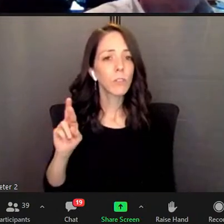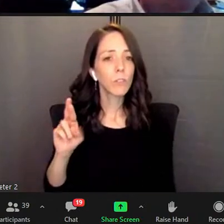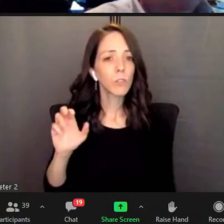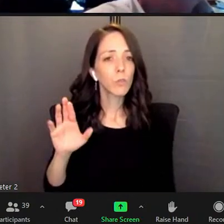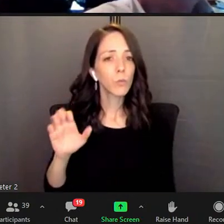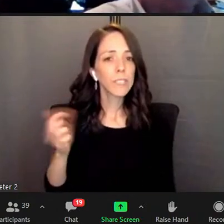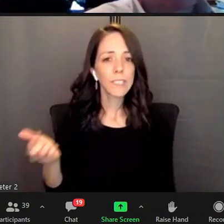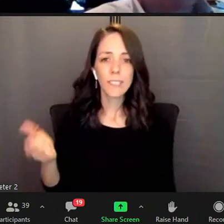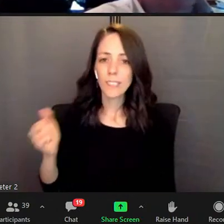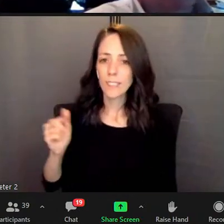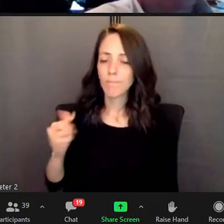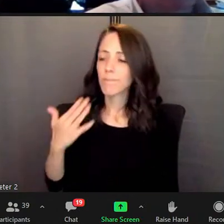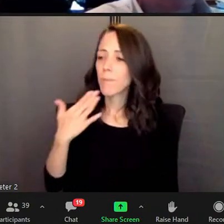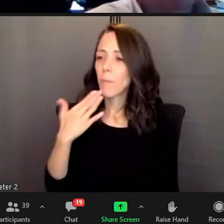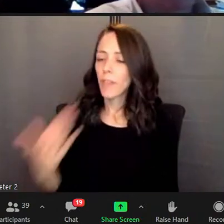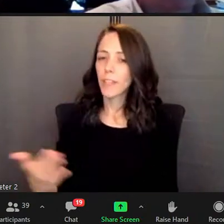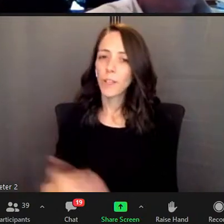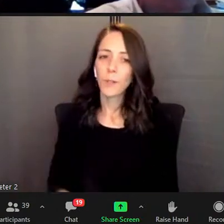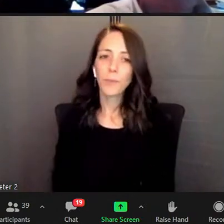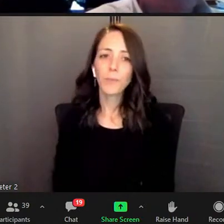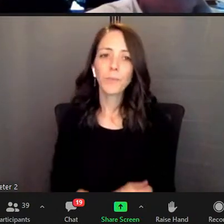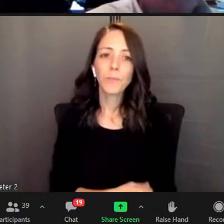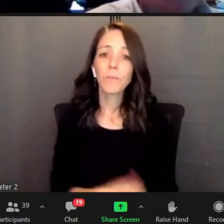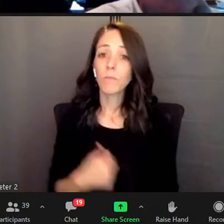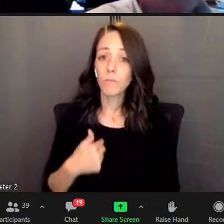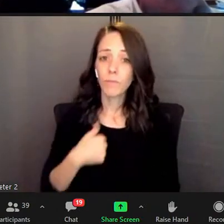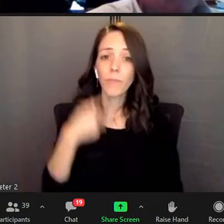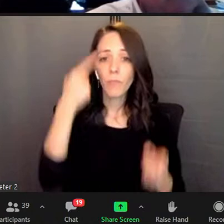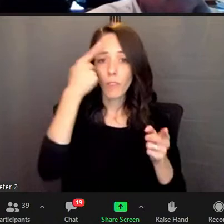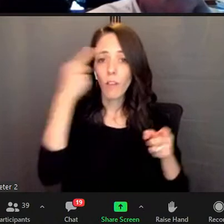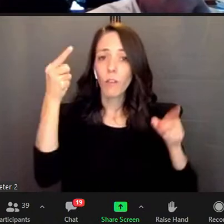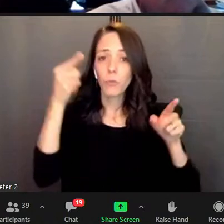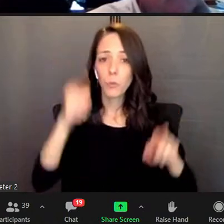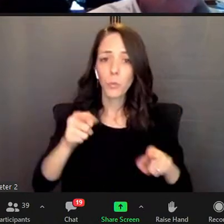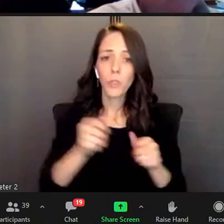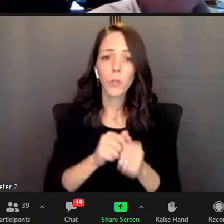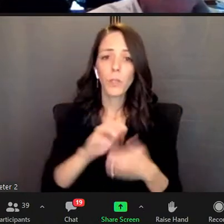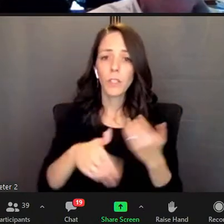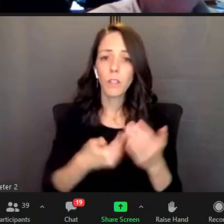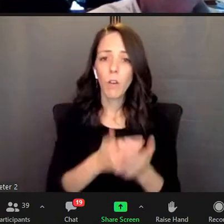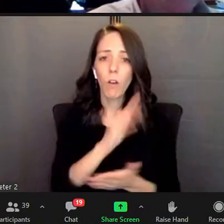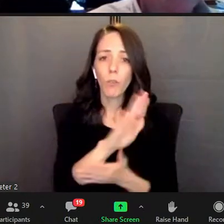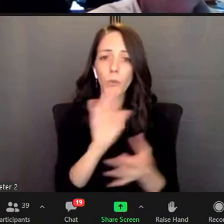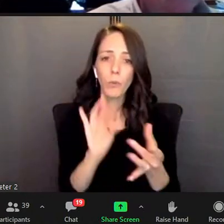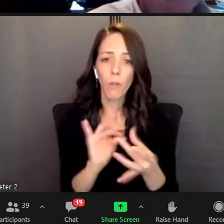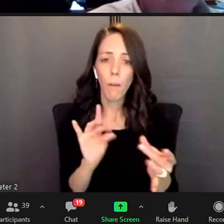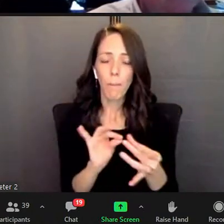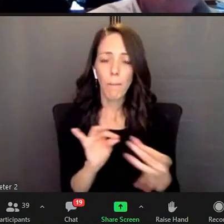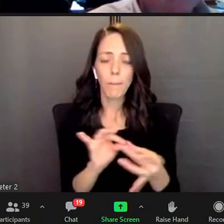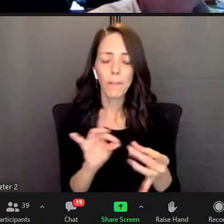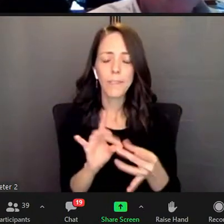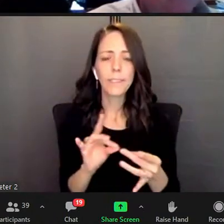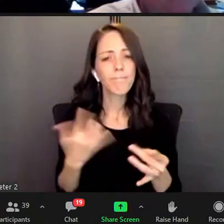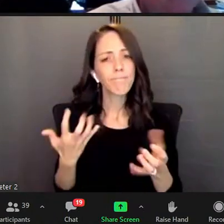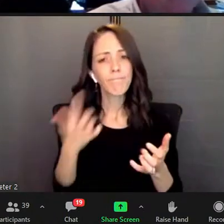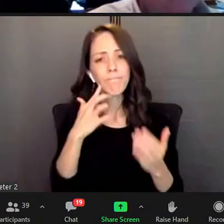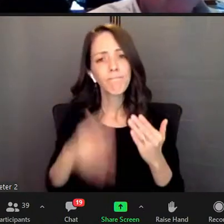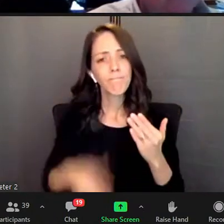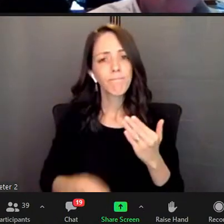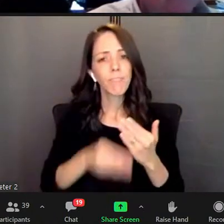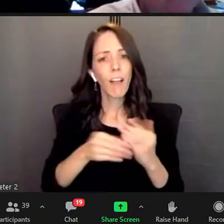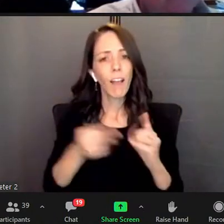Thank you, Chair. And I certainly agree with all of your comments. The one thing I would like to point out is